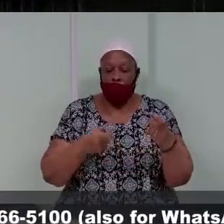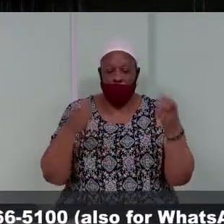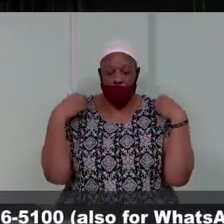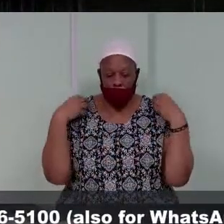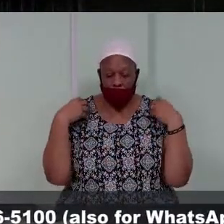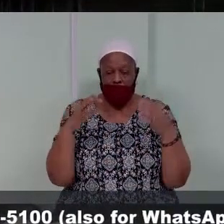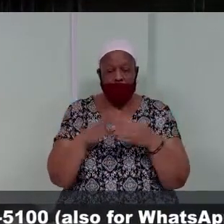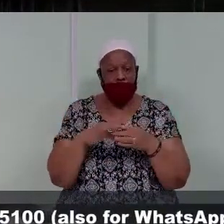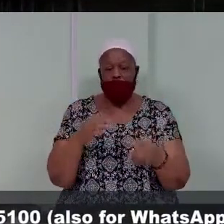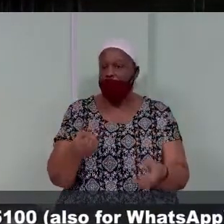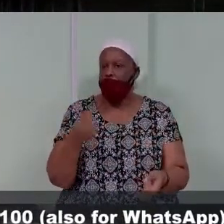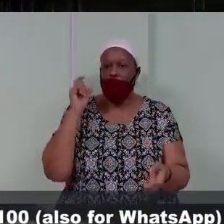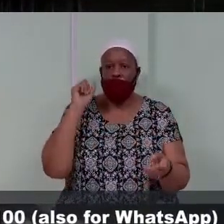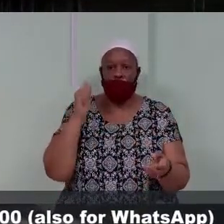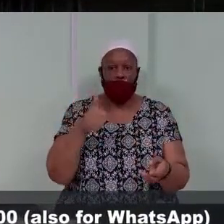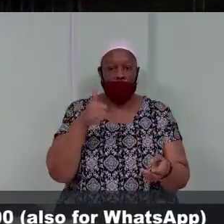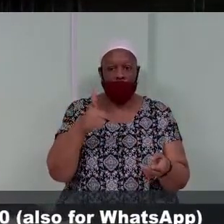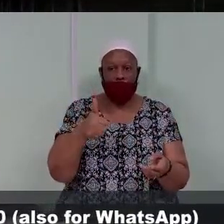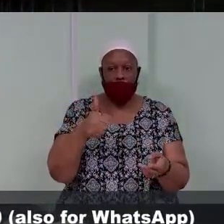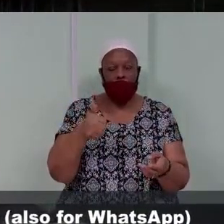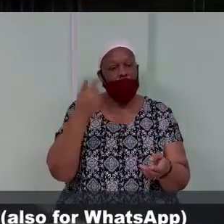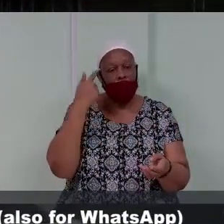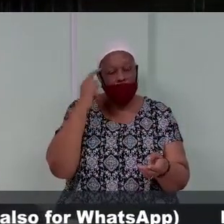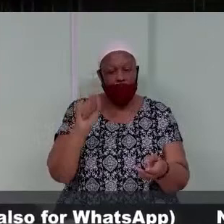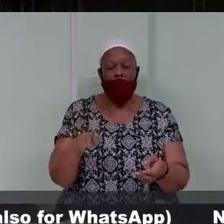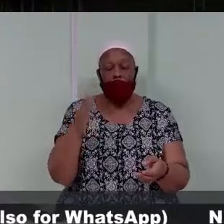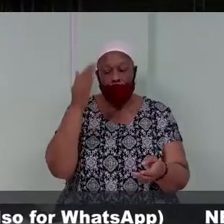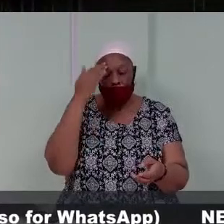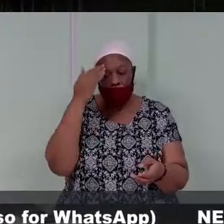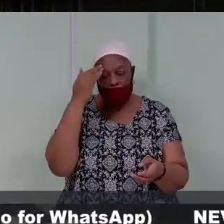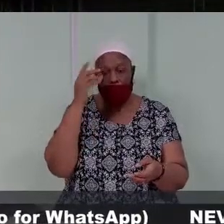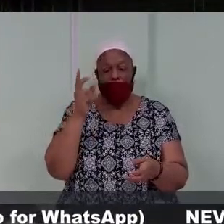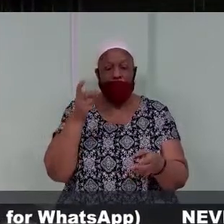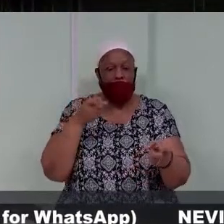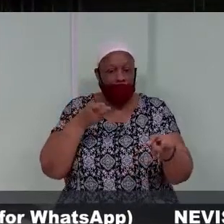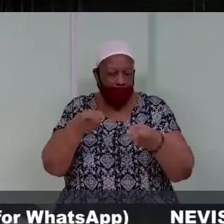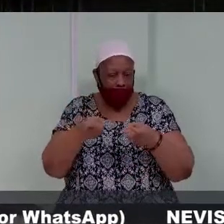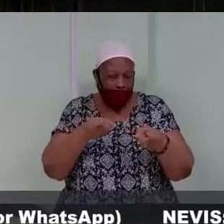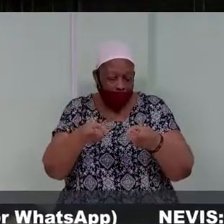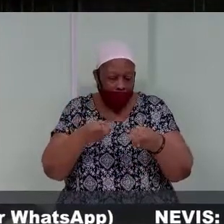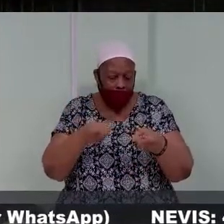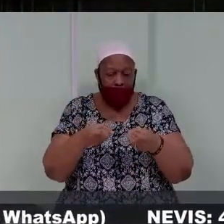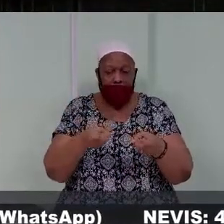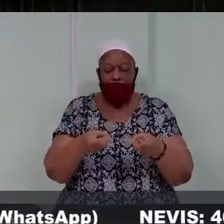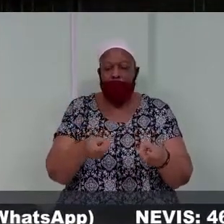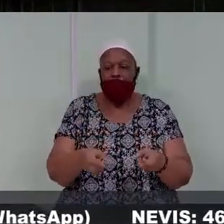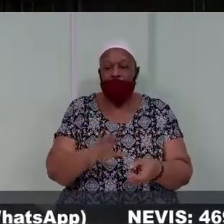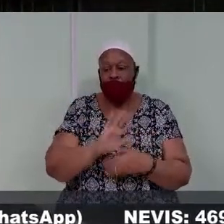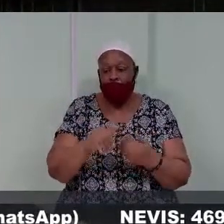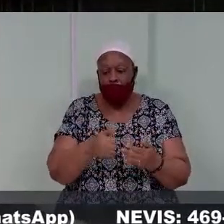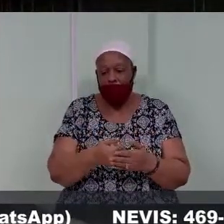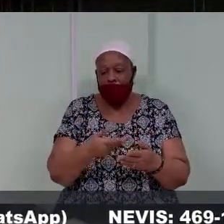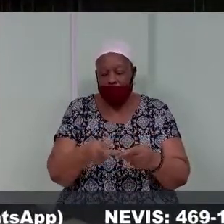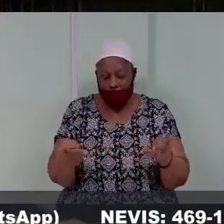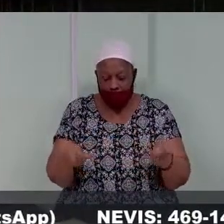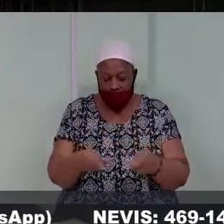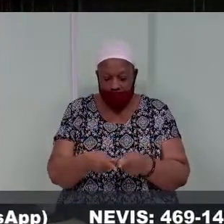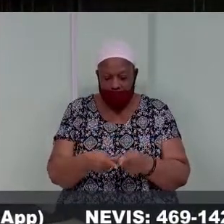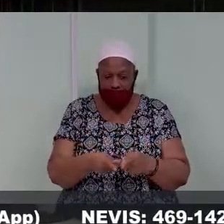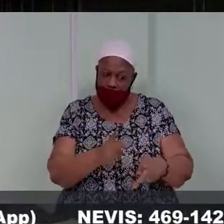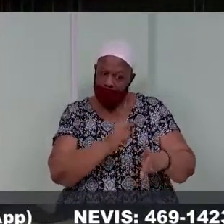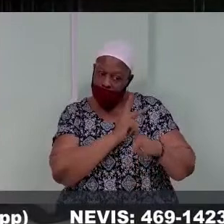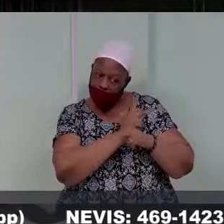be commended for demonstrating that they care to manage their centers in a manner that protects the health